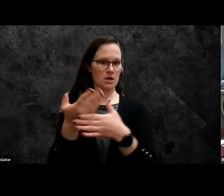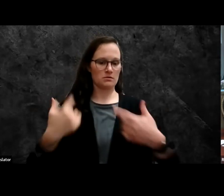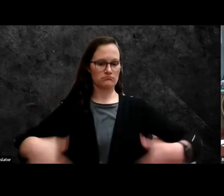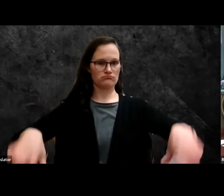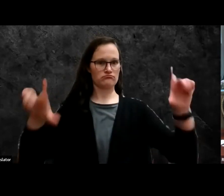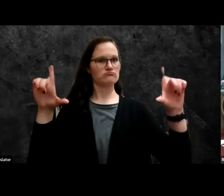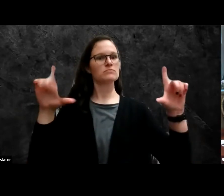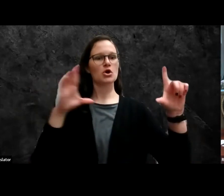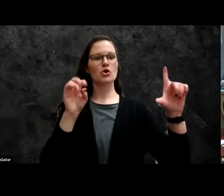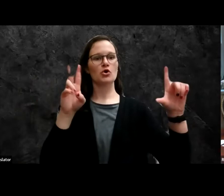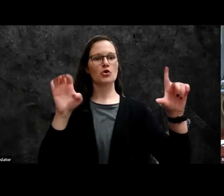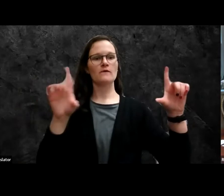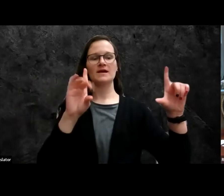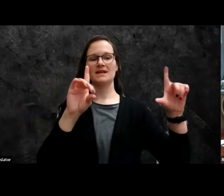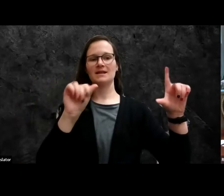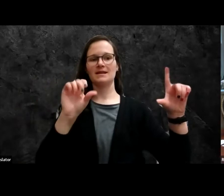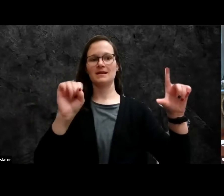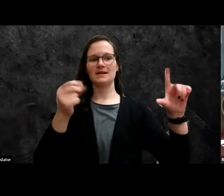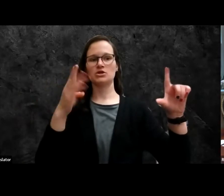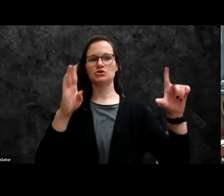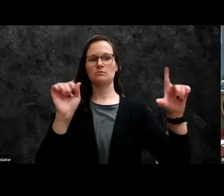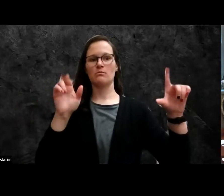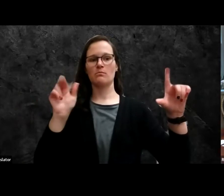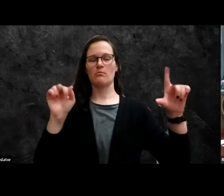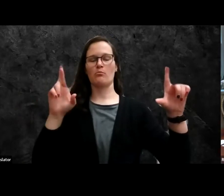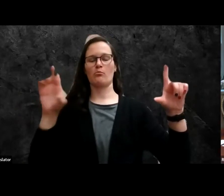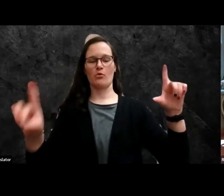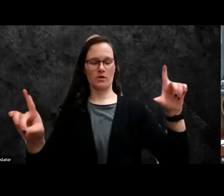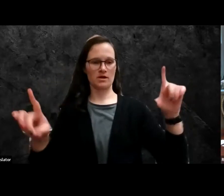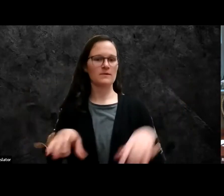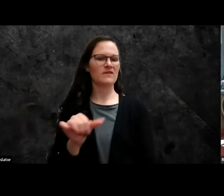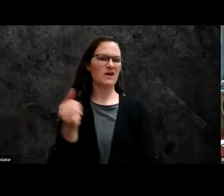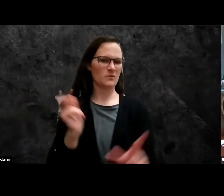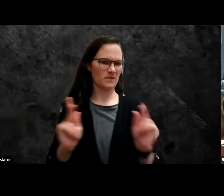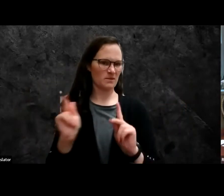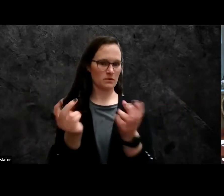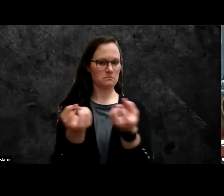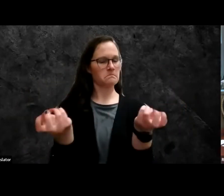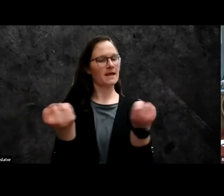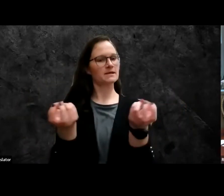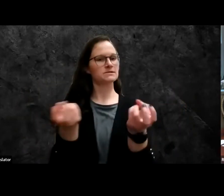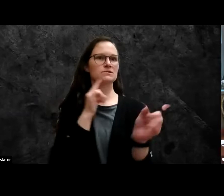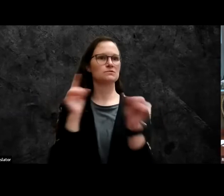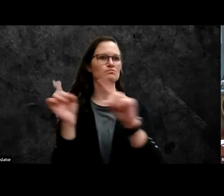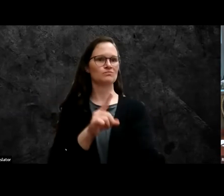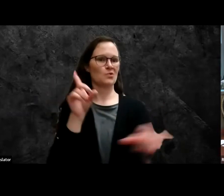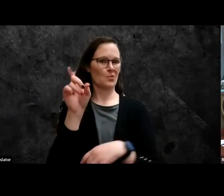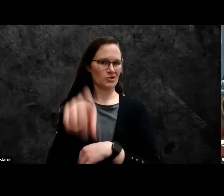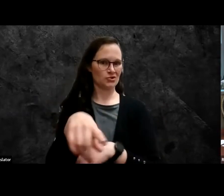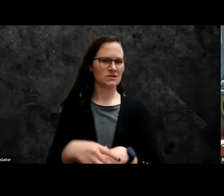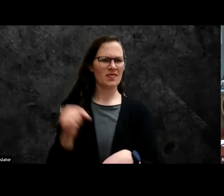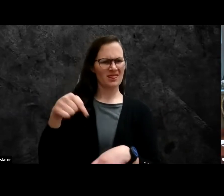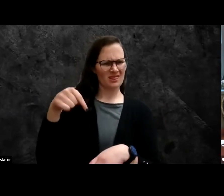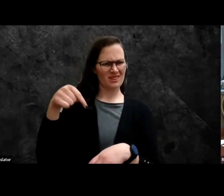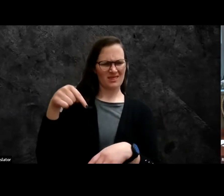have also Renay Scott, Amanda Blair, and Kathryn Hanley, who are here to help answer questions. This one's a little bit different in that we're